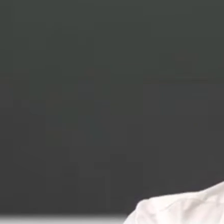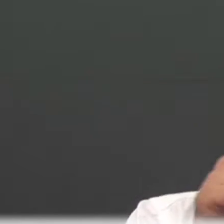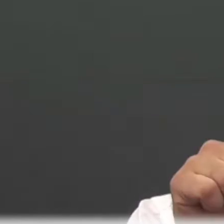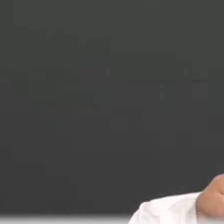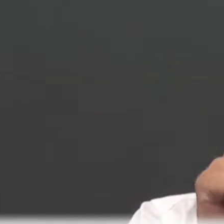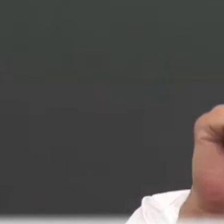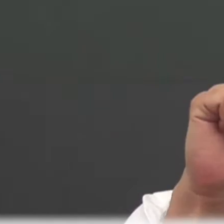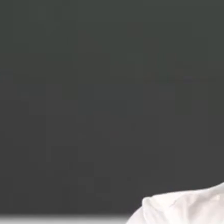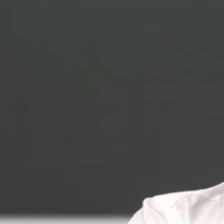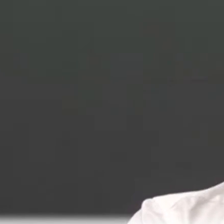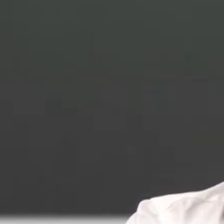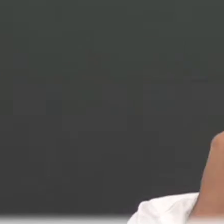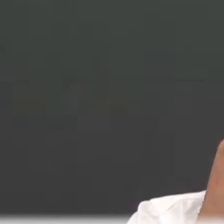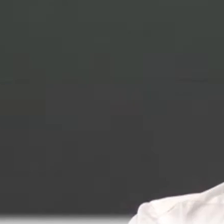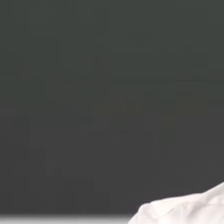Singh.